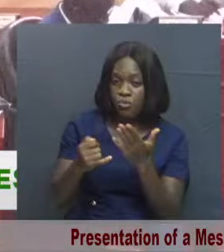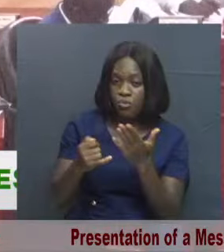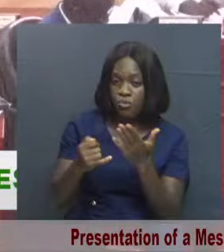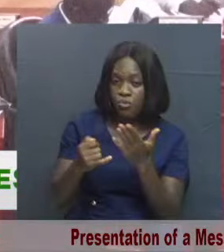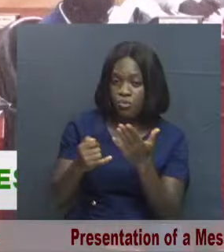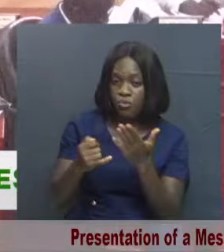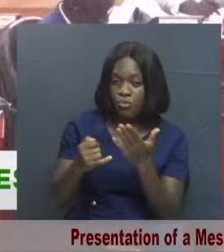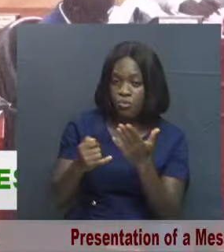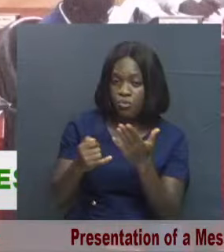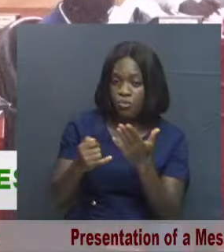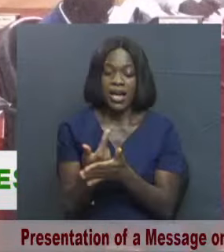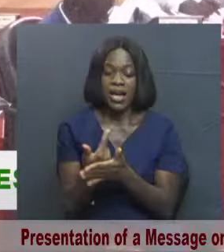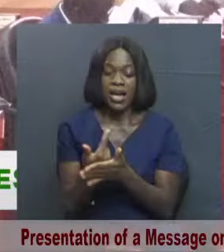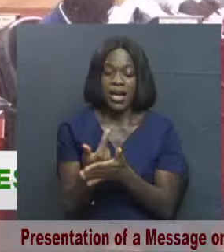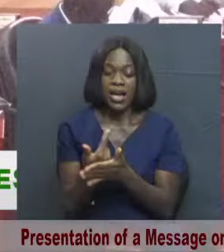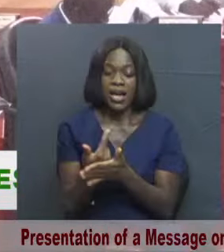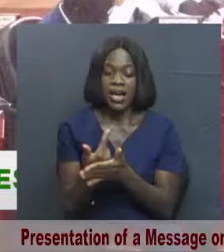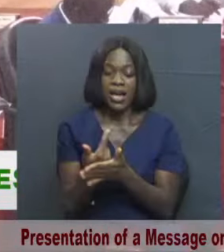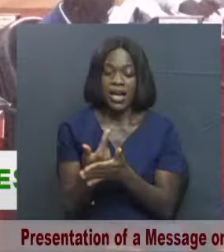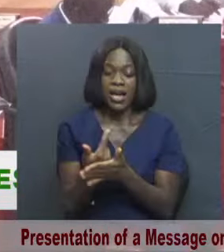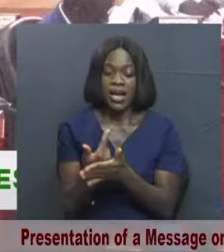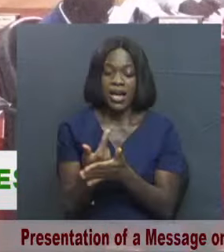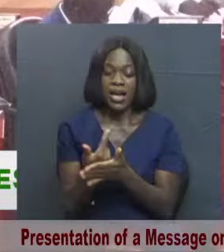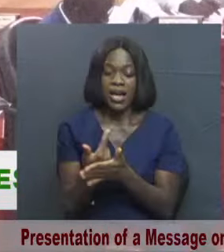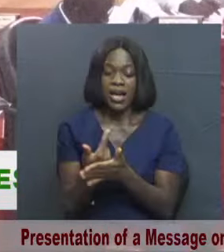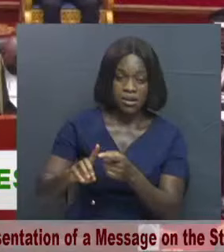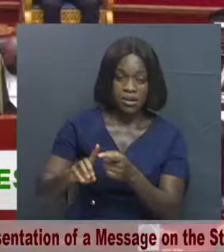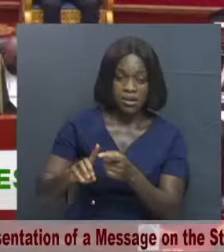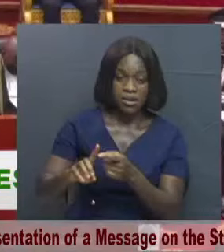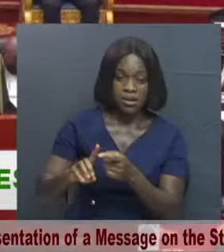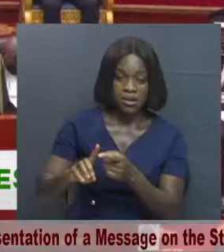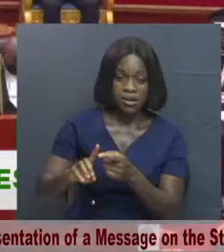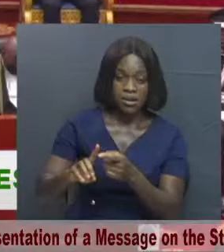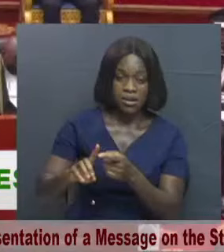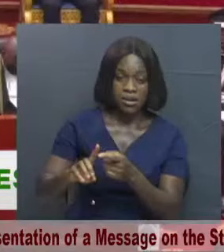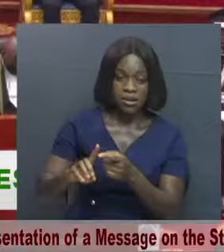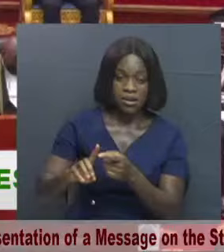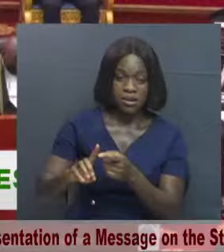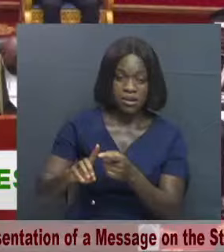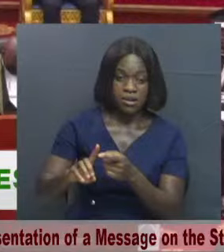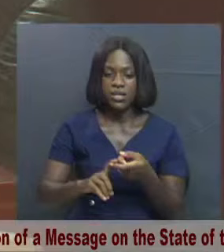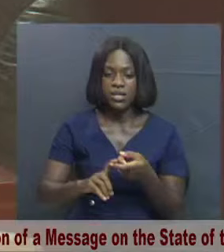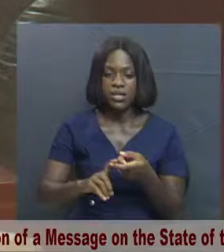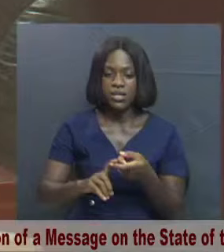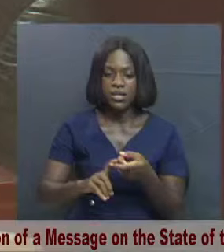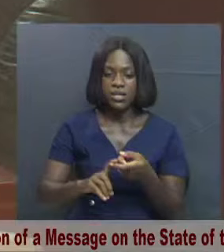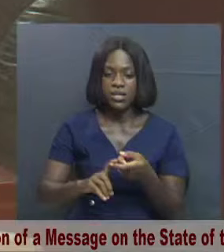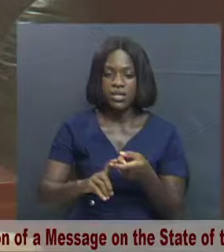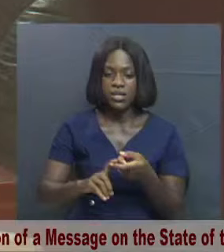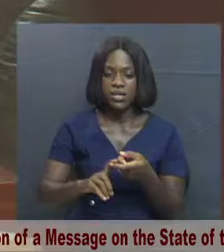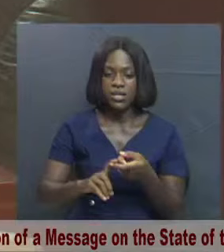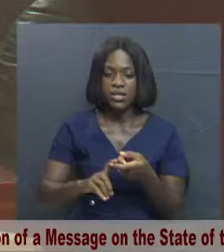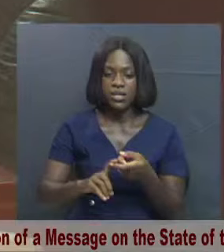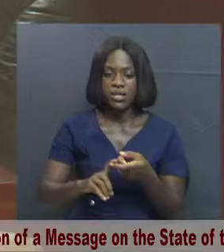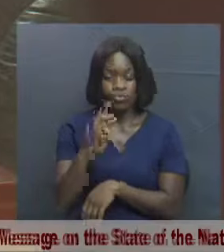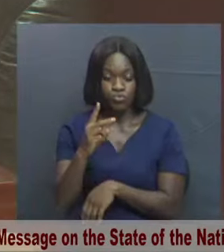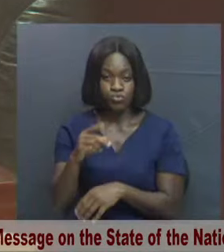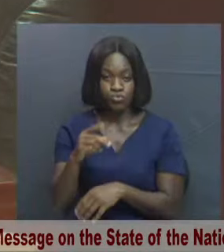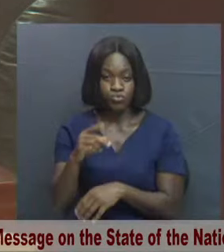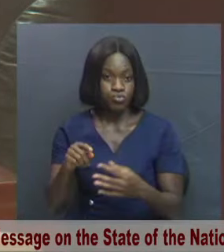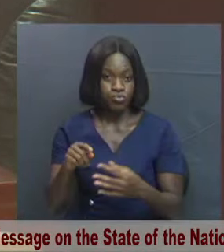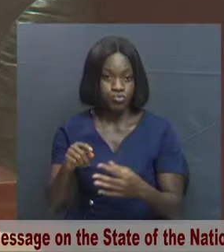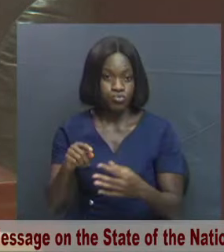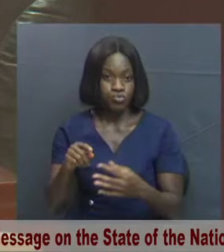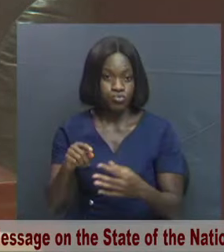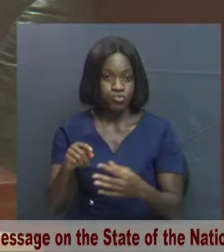aluminum Development Corporation GE with projects one and two having already taken off and last